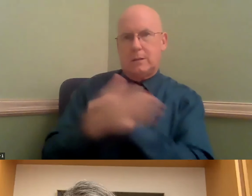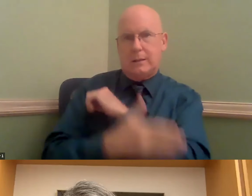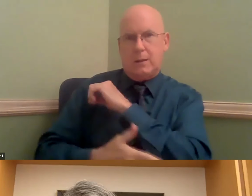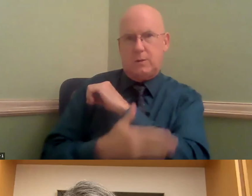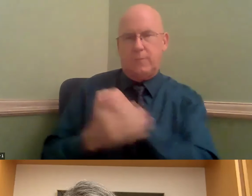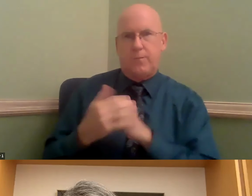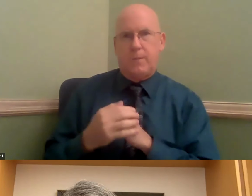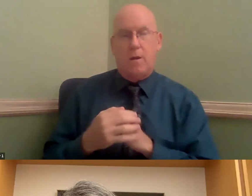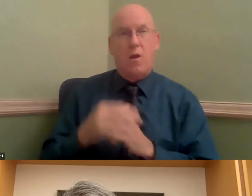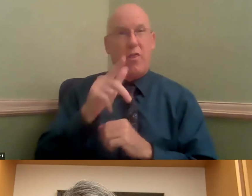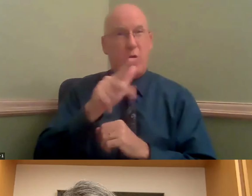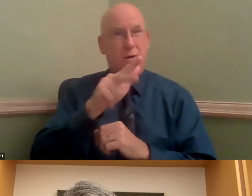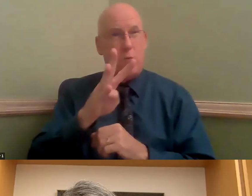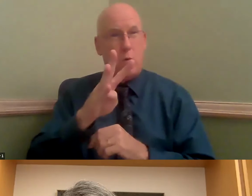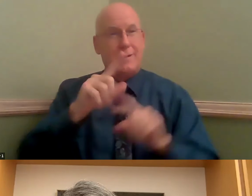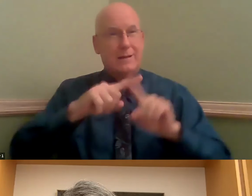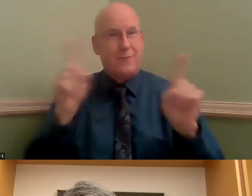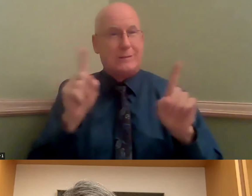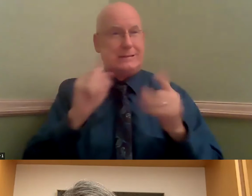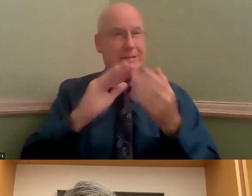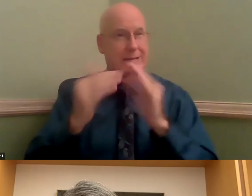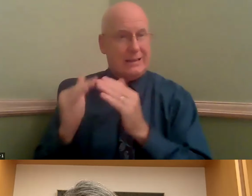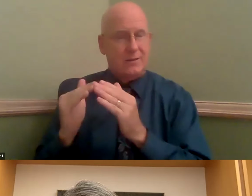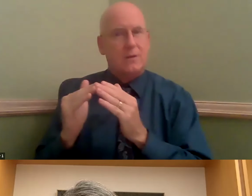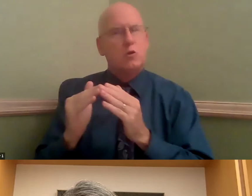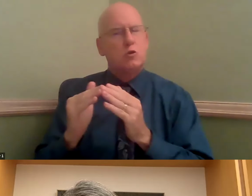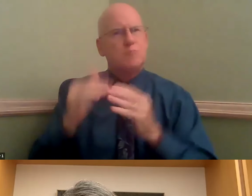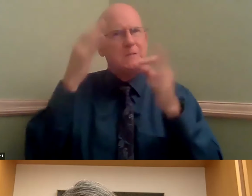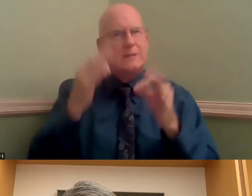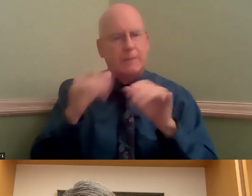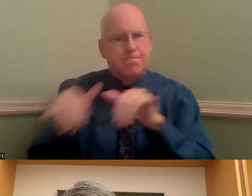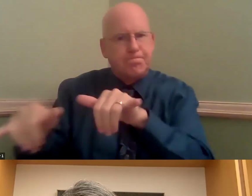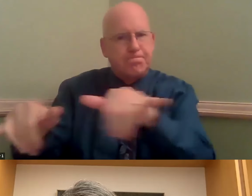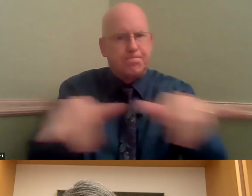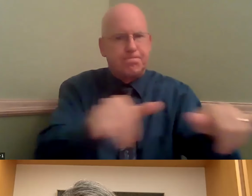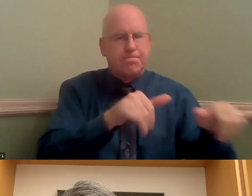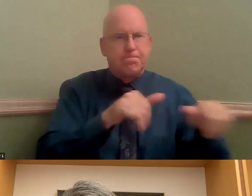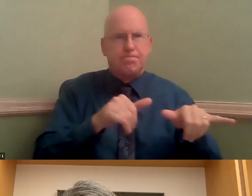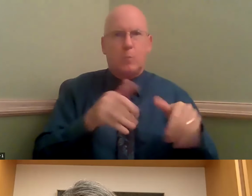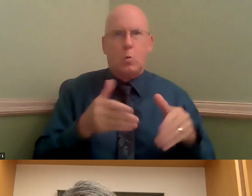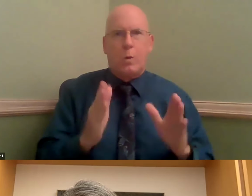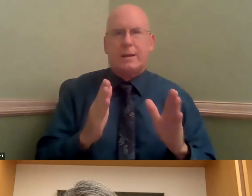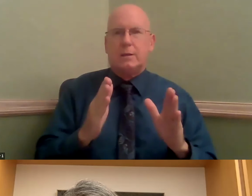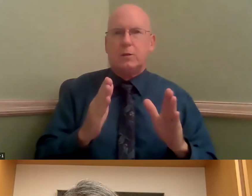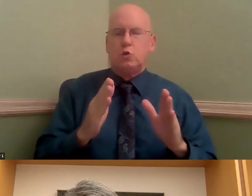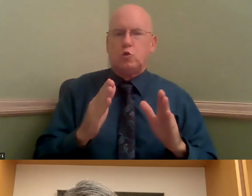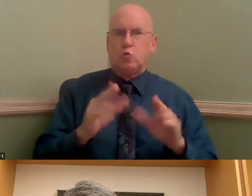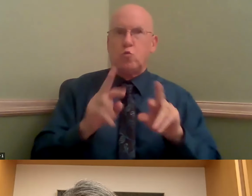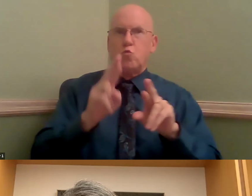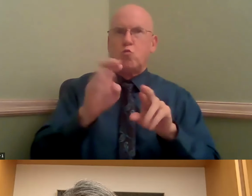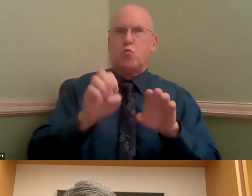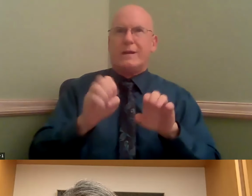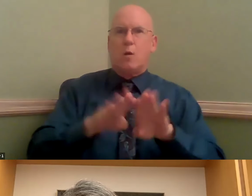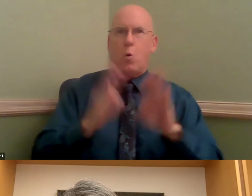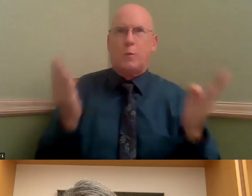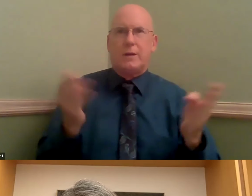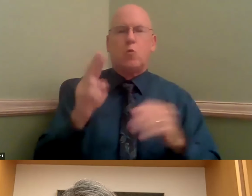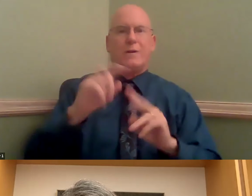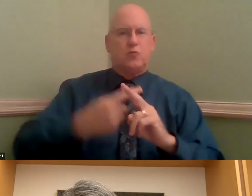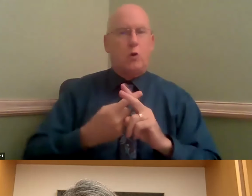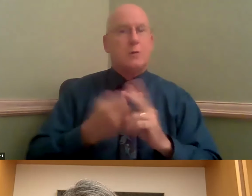34 municipalities, to come up with uniform ways on how to address the reopening and the restart of our economy.